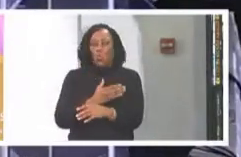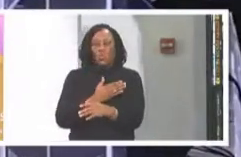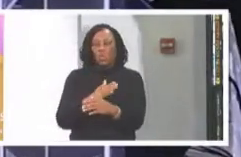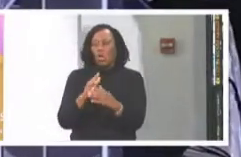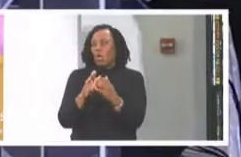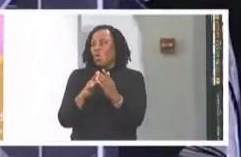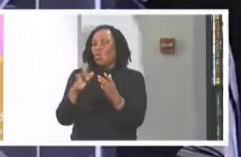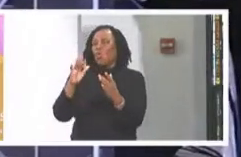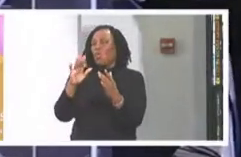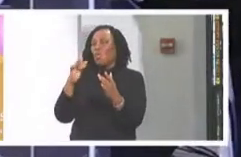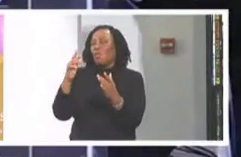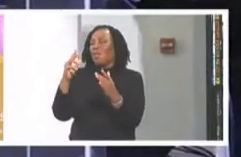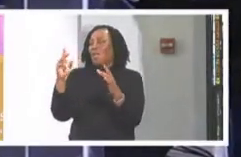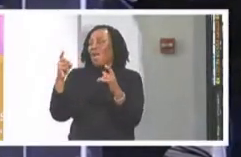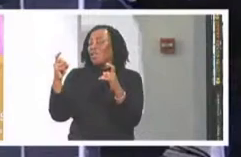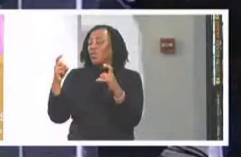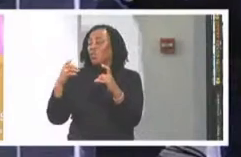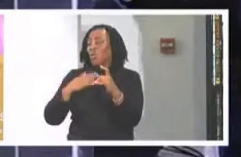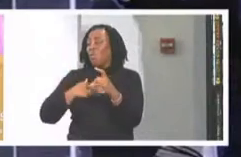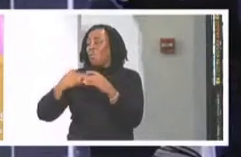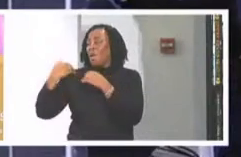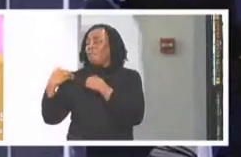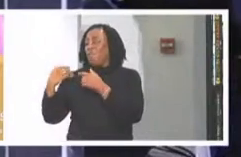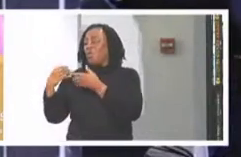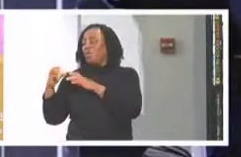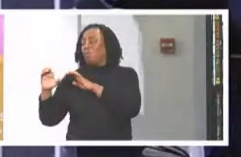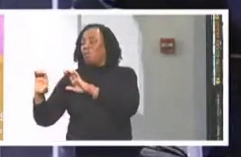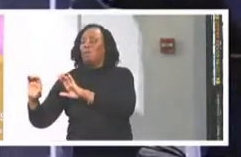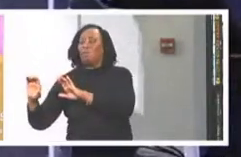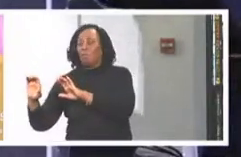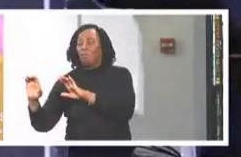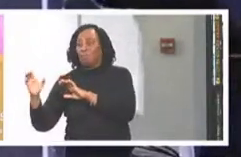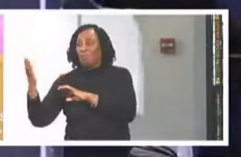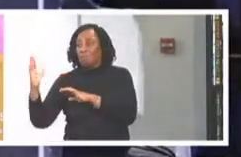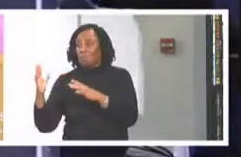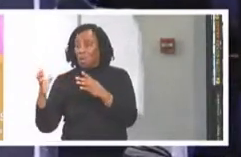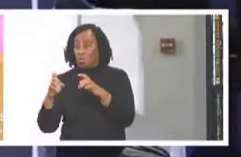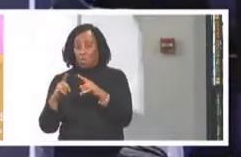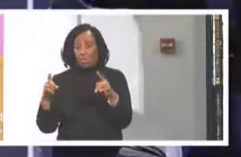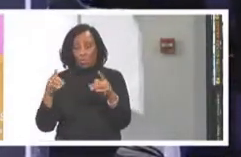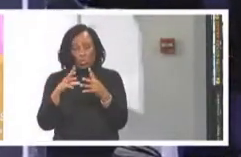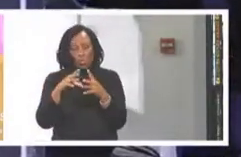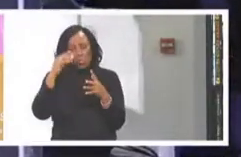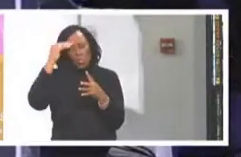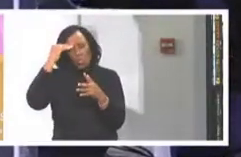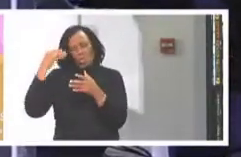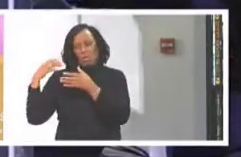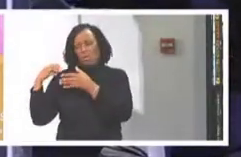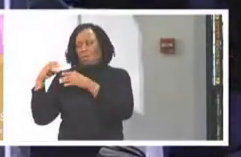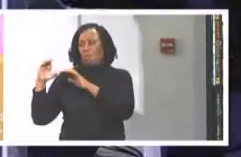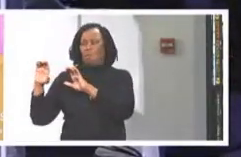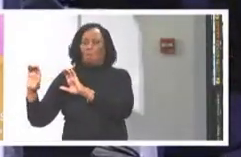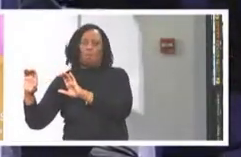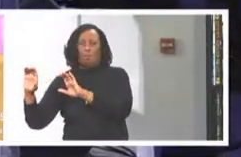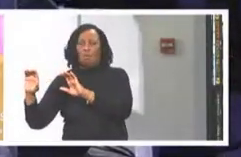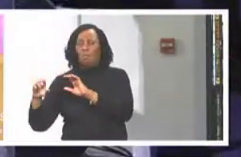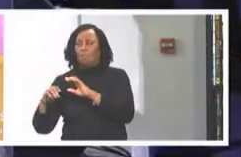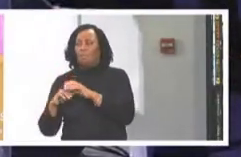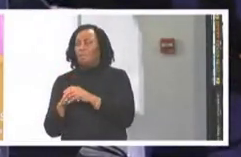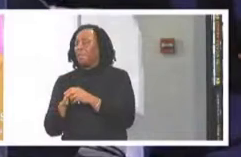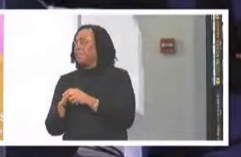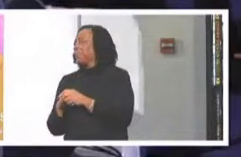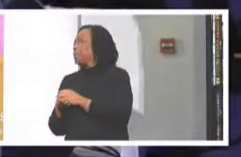I lay my burdens down, God says, I want you to learn to lay your burdens down.